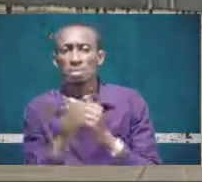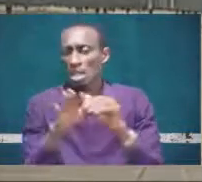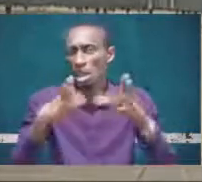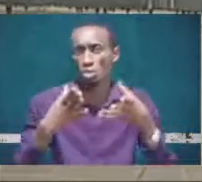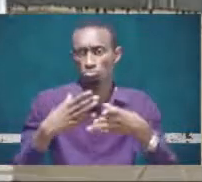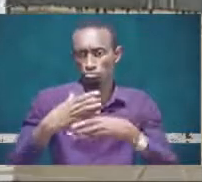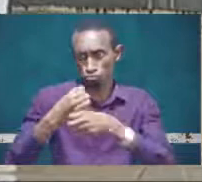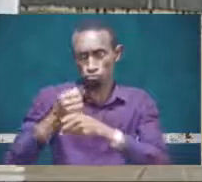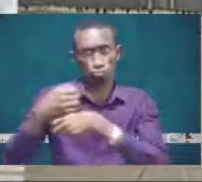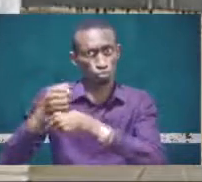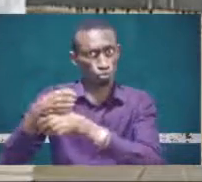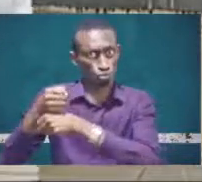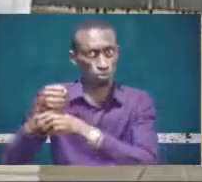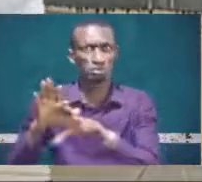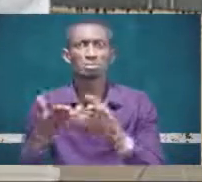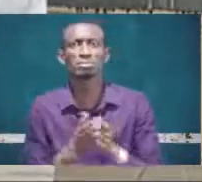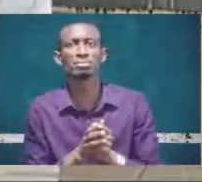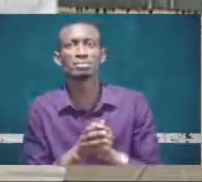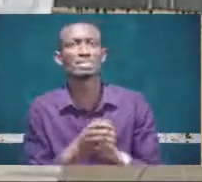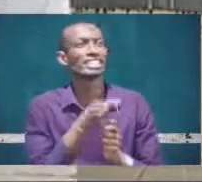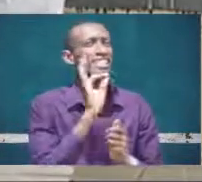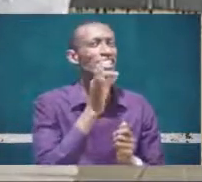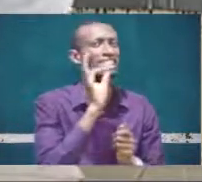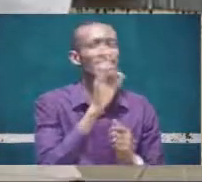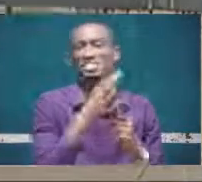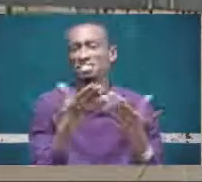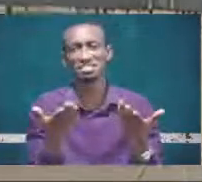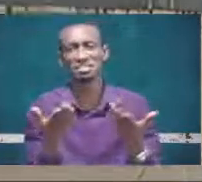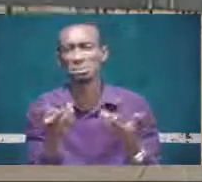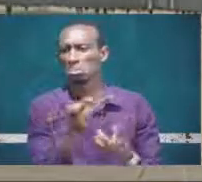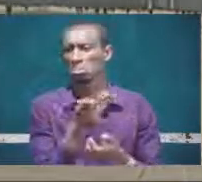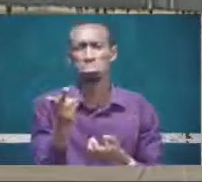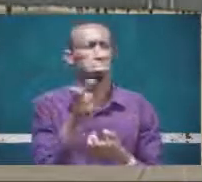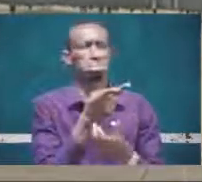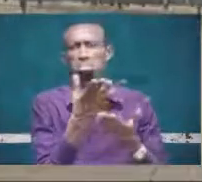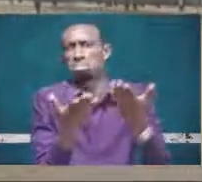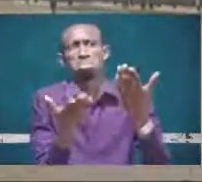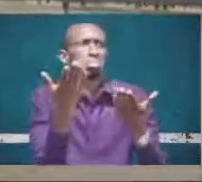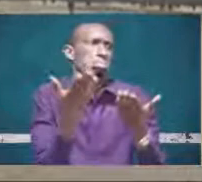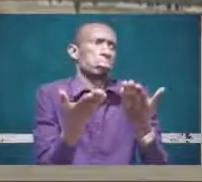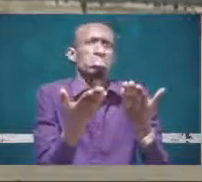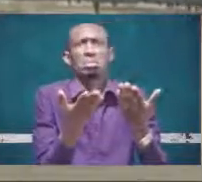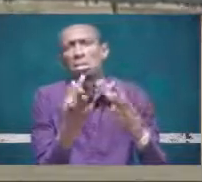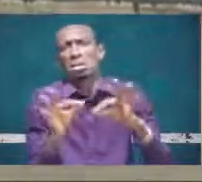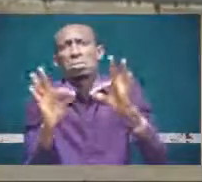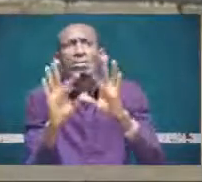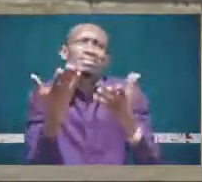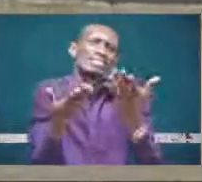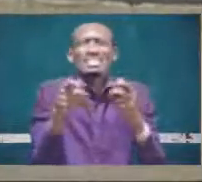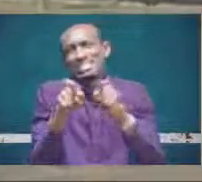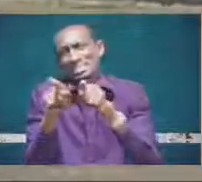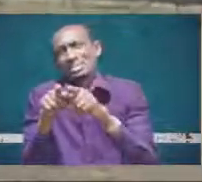talk about coffee and tea. These are substitute goods because they may serve the